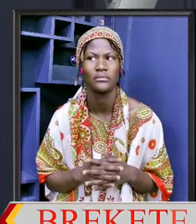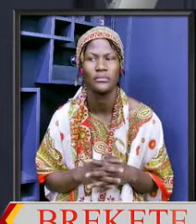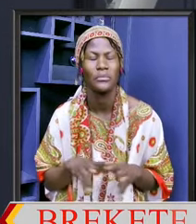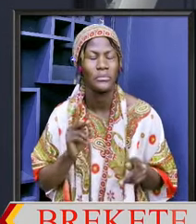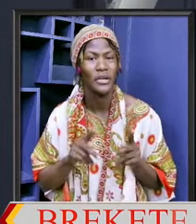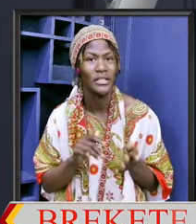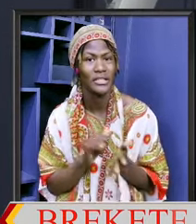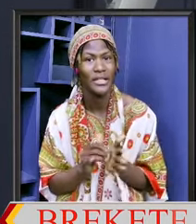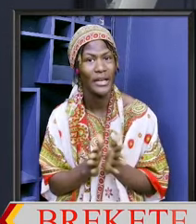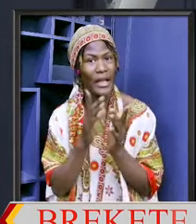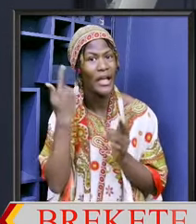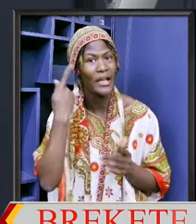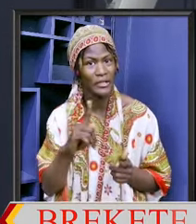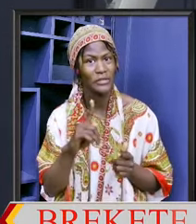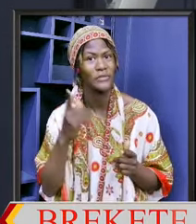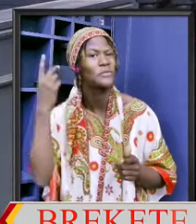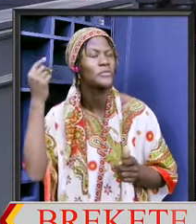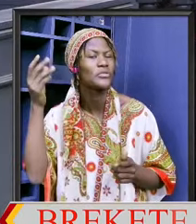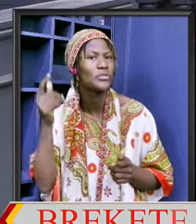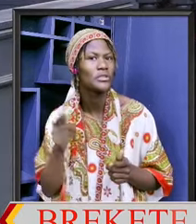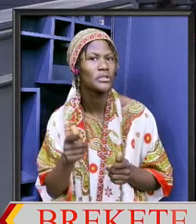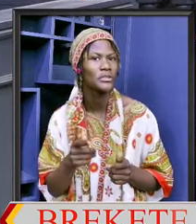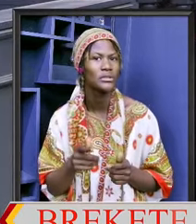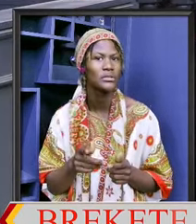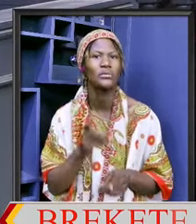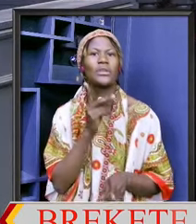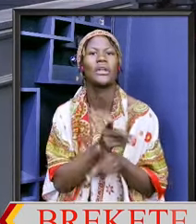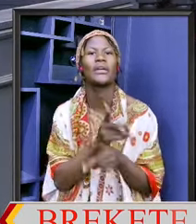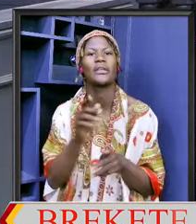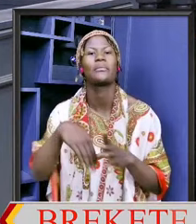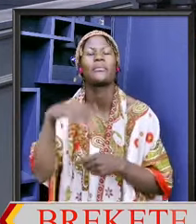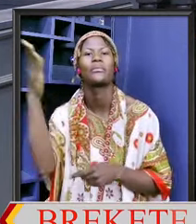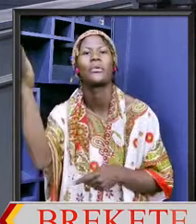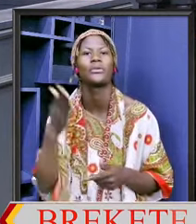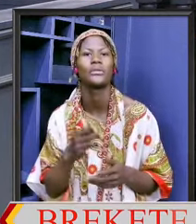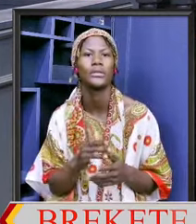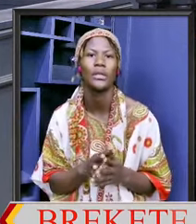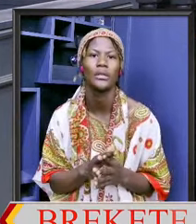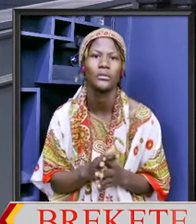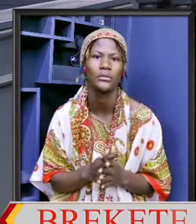Percy, where they ask her, since when I come, when I keep her outside again.